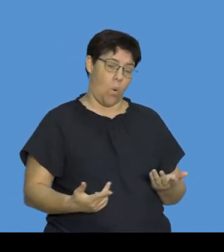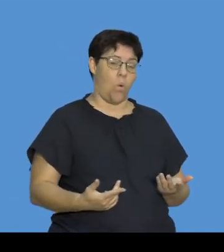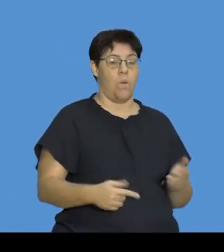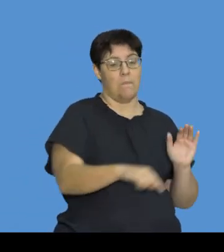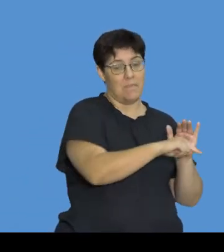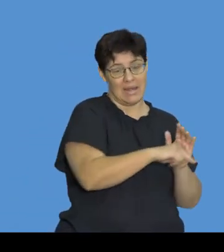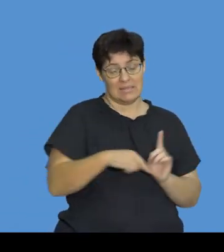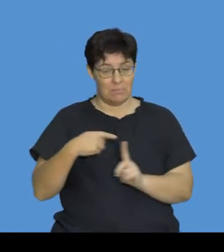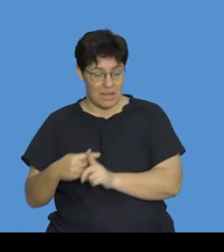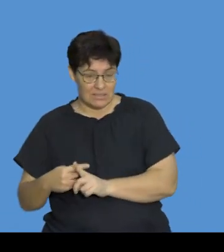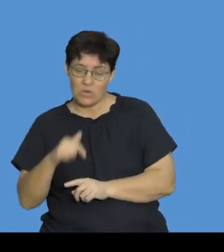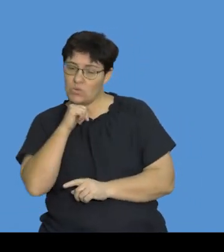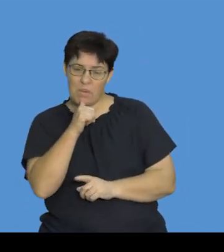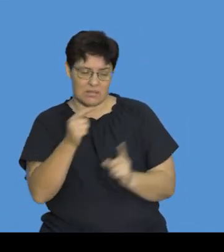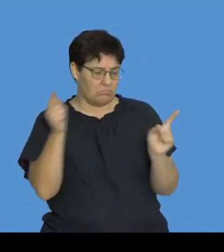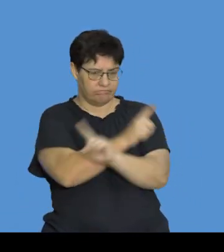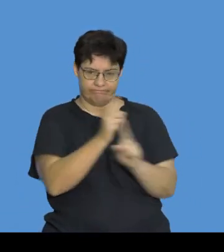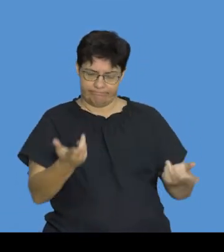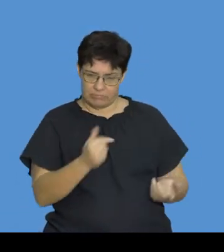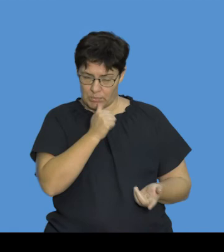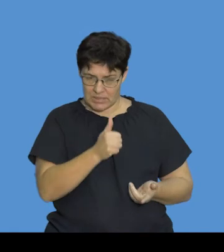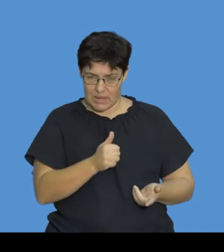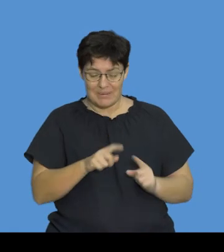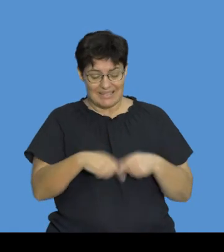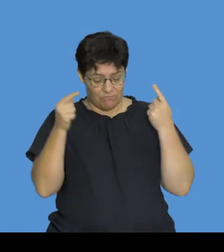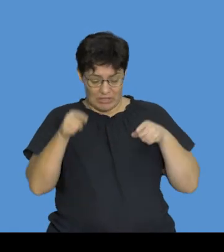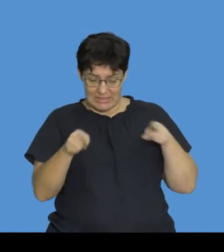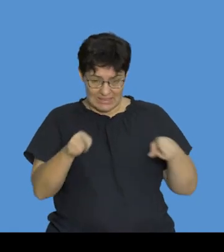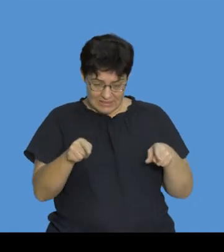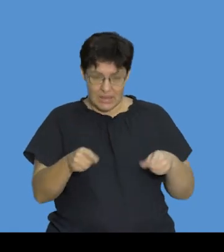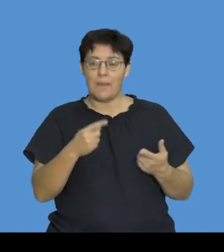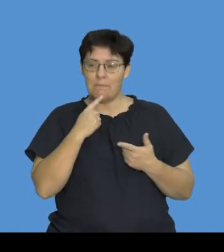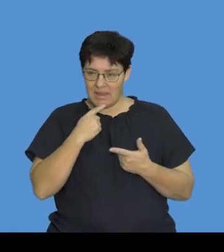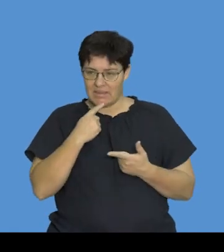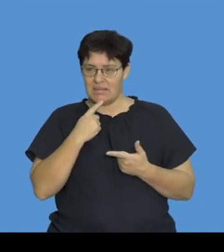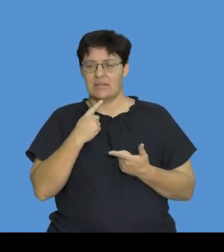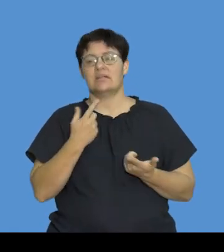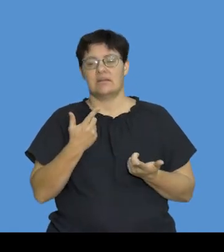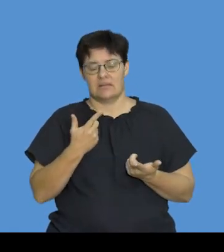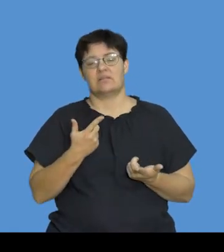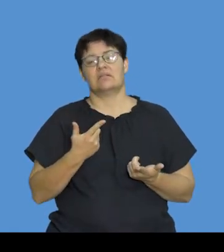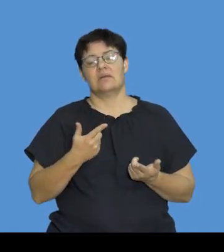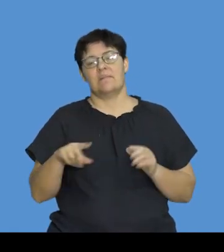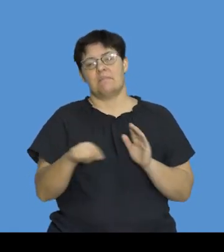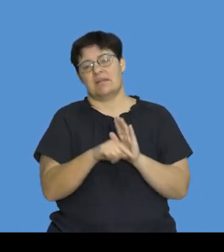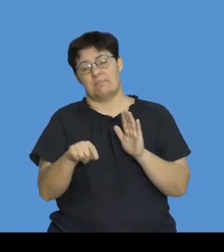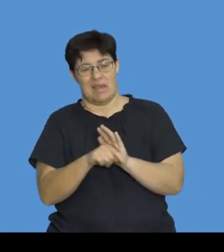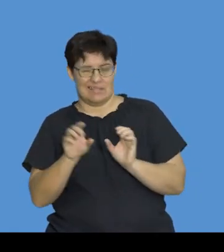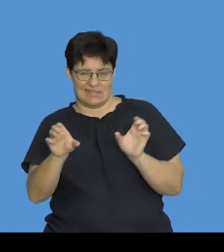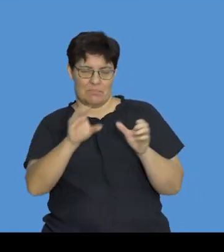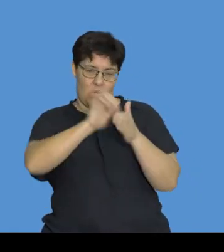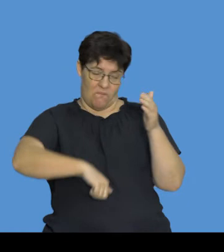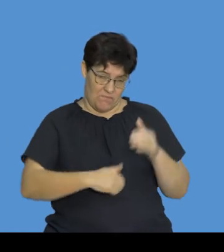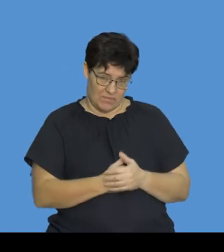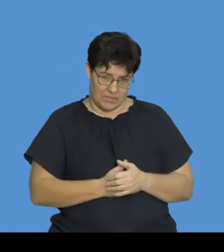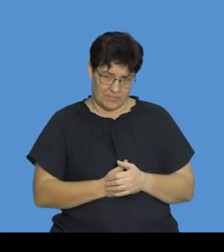plus, irrespective of the order, then you will get this something squared of mine minus the something squared,